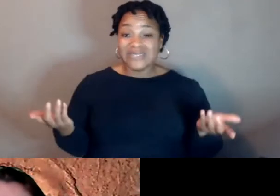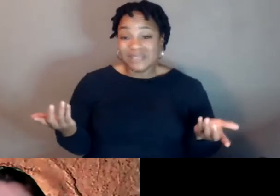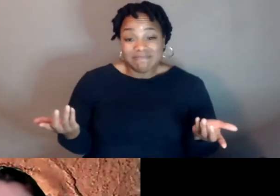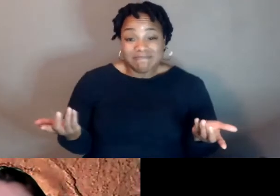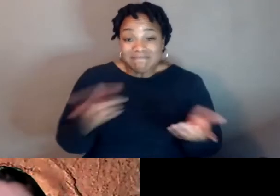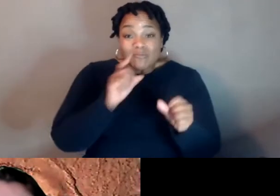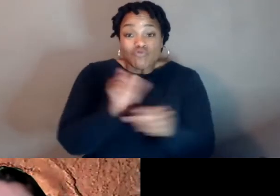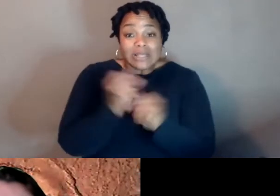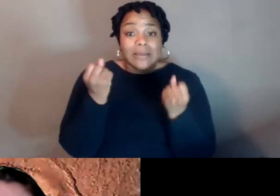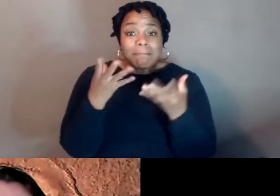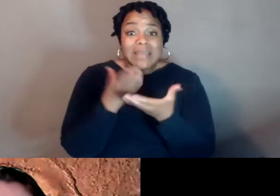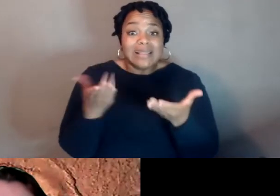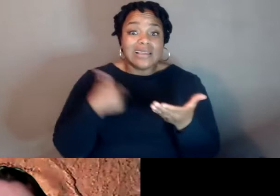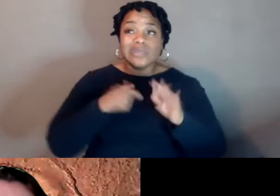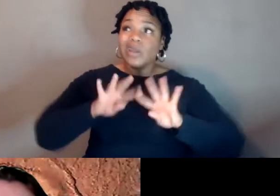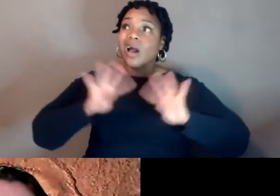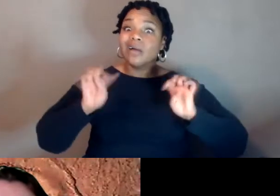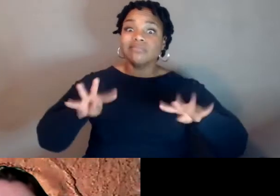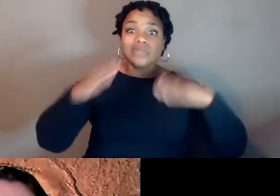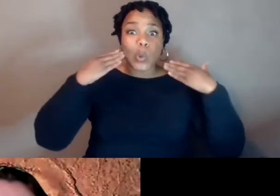you one example.